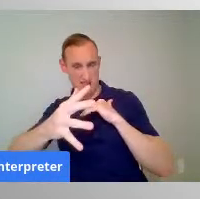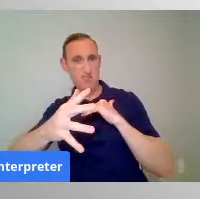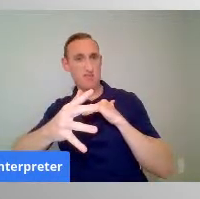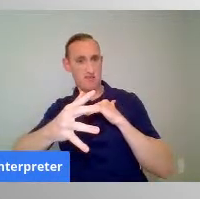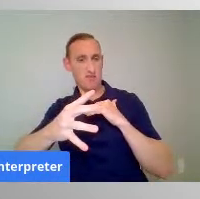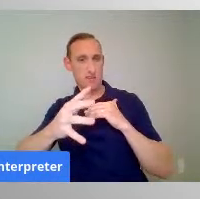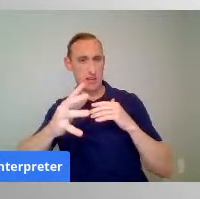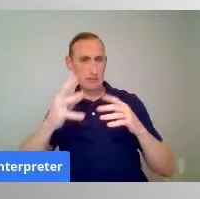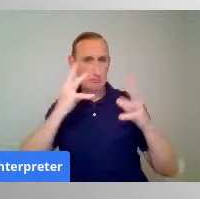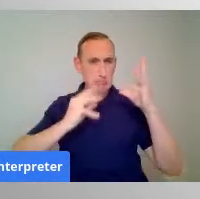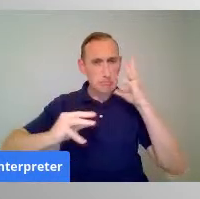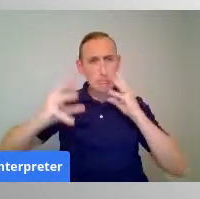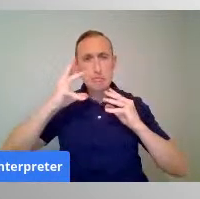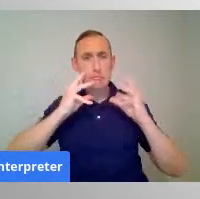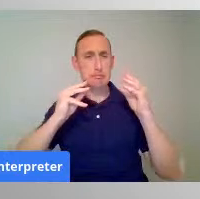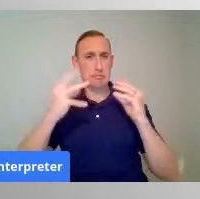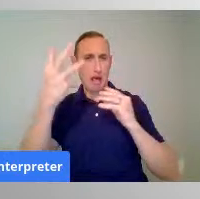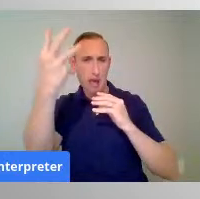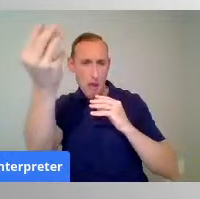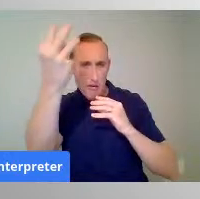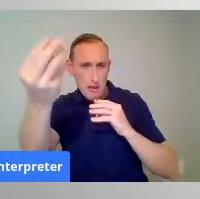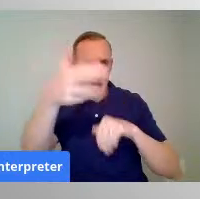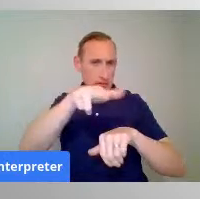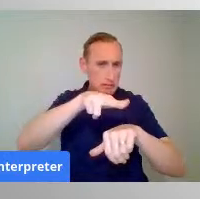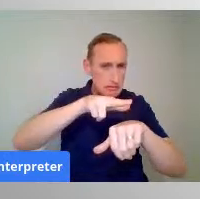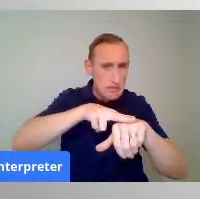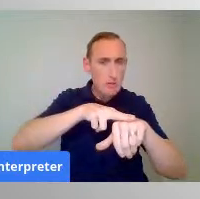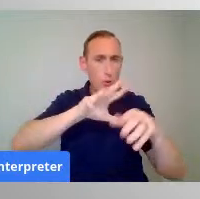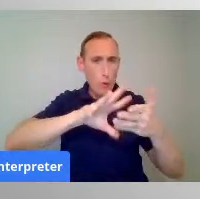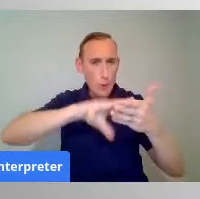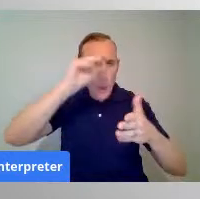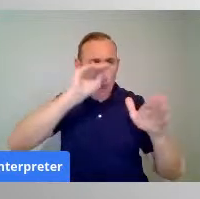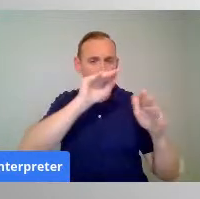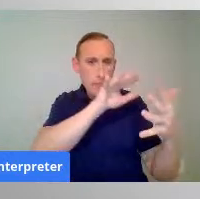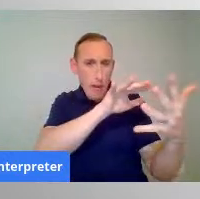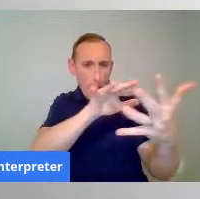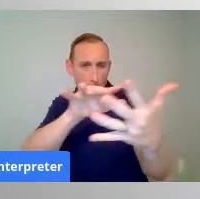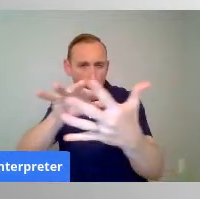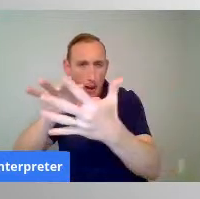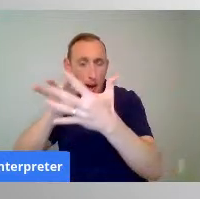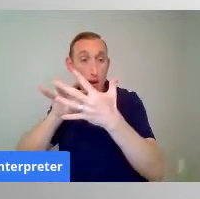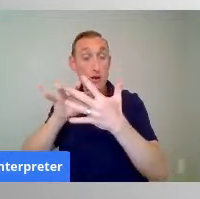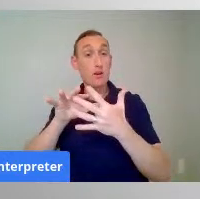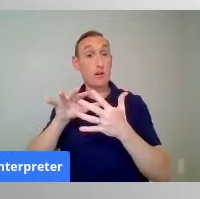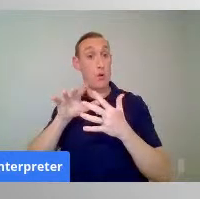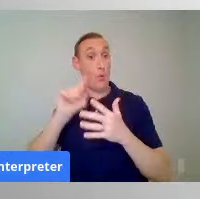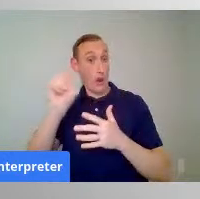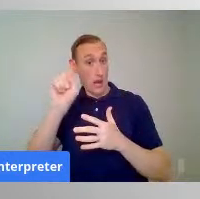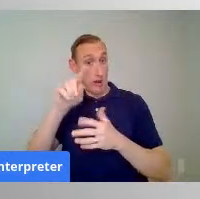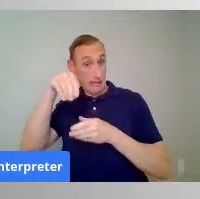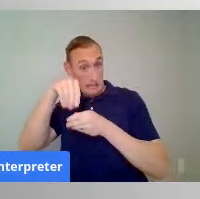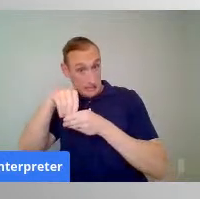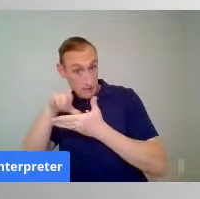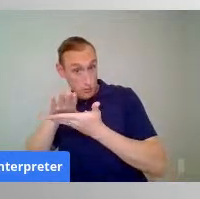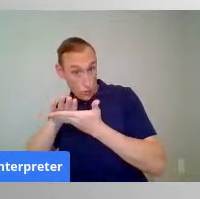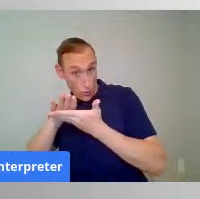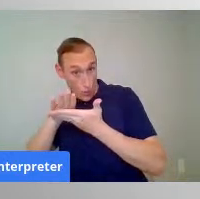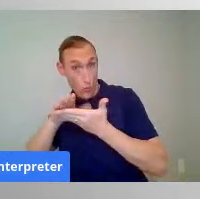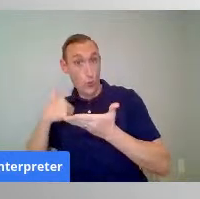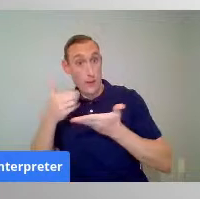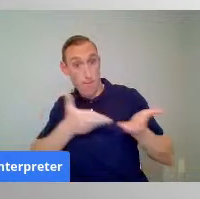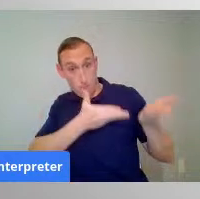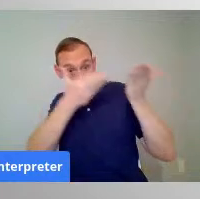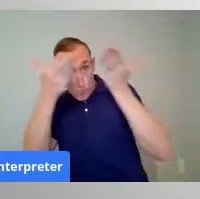certain grades to do their field studies at the Sandy Creek Nature Center. Also, we are